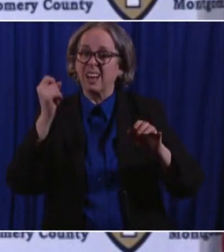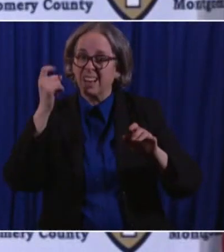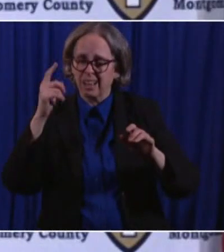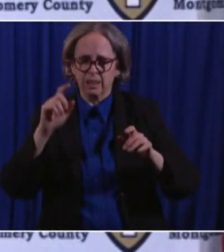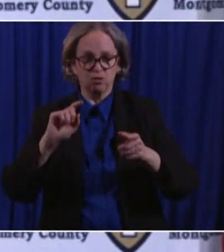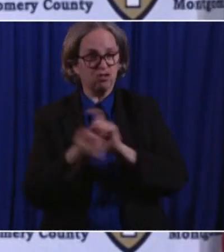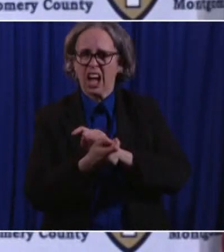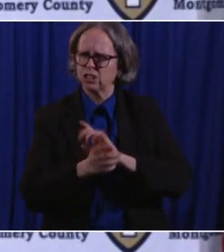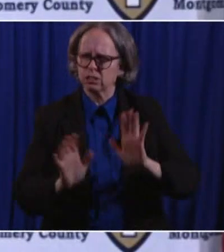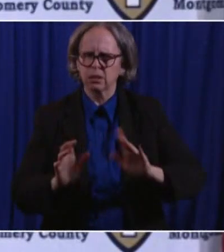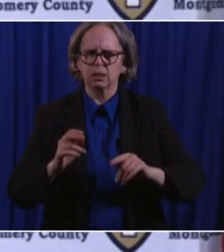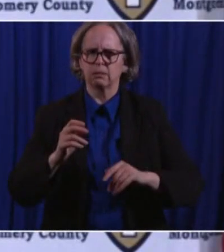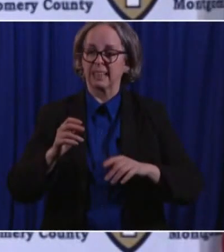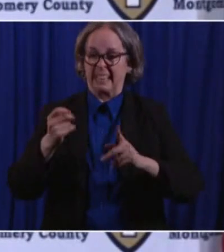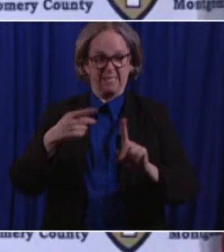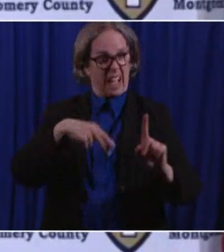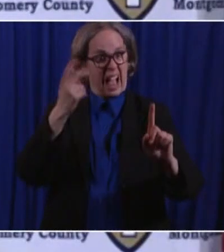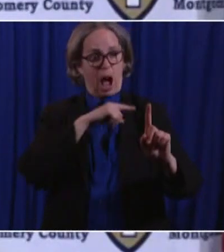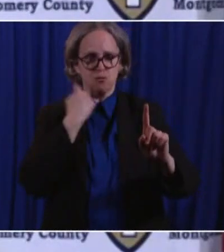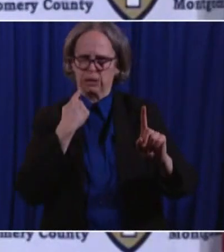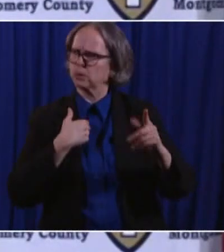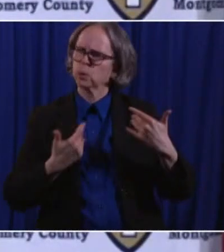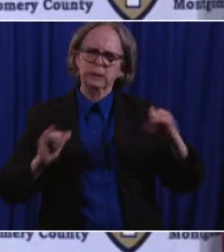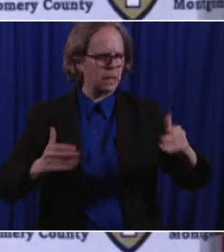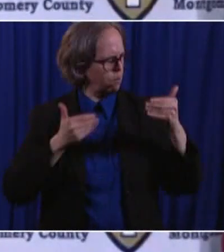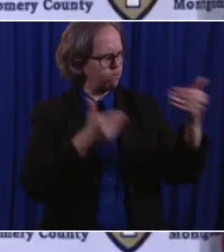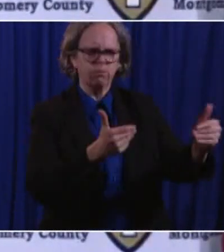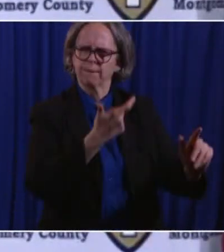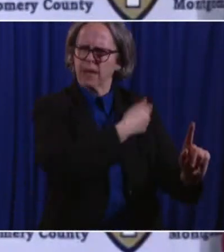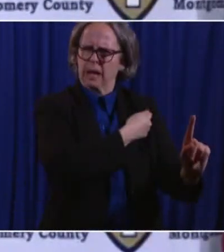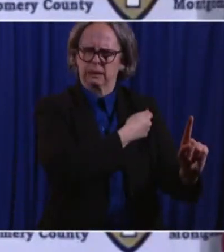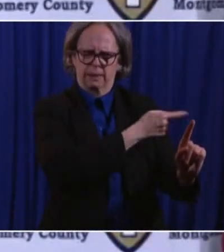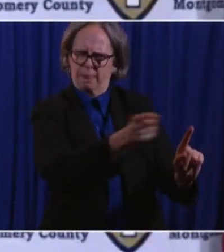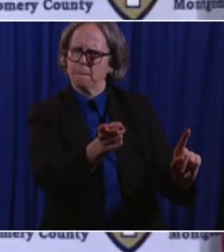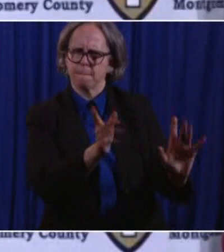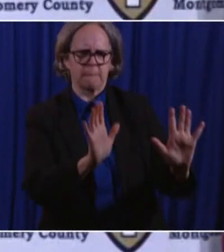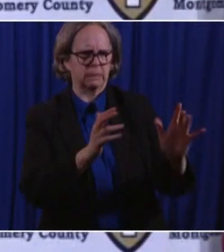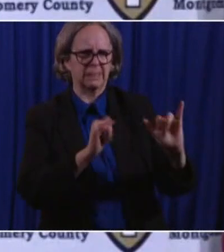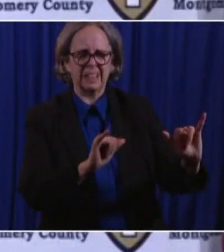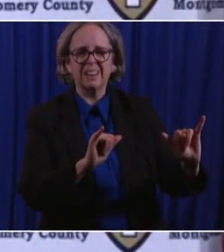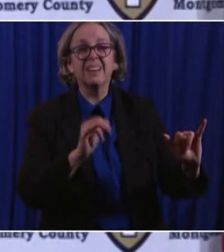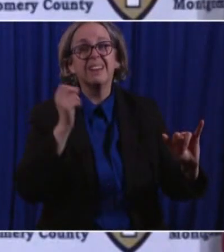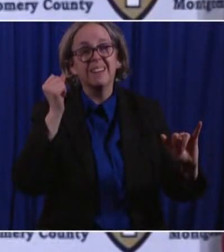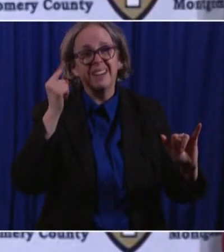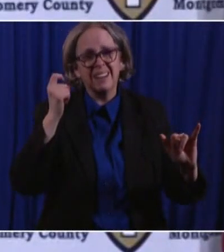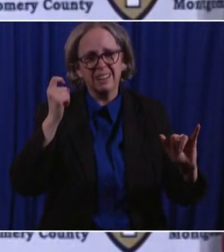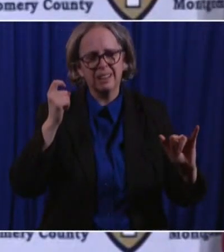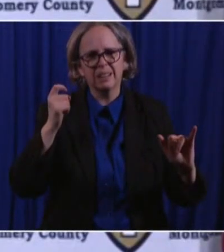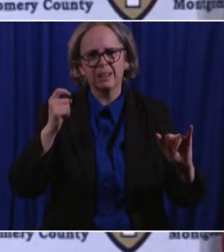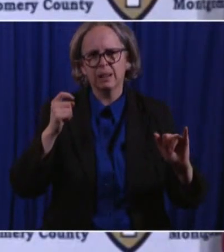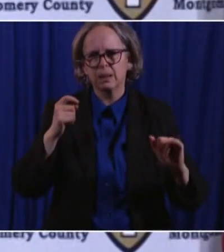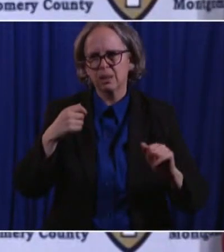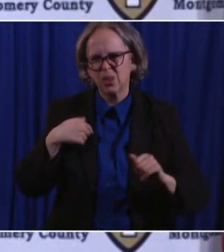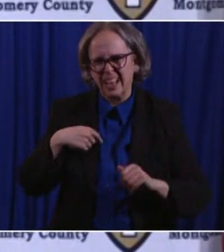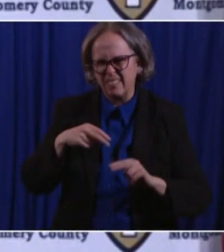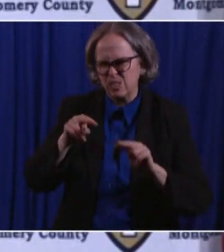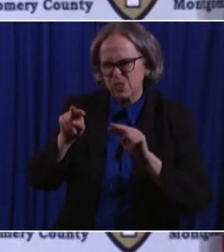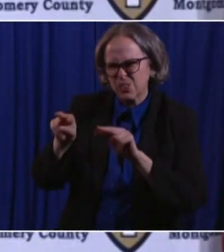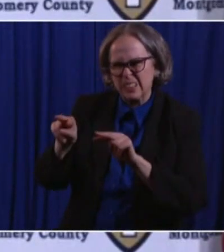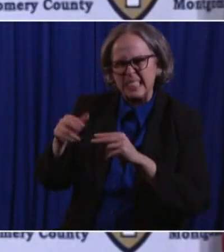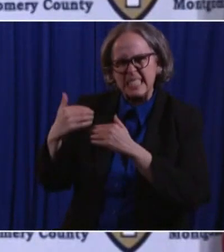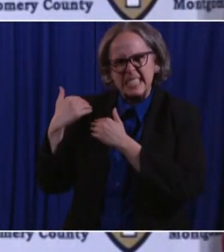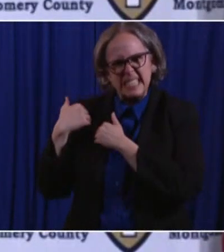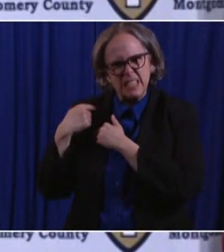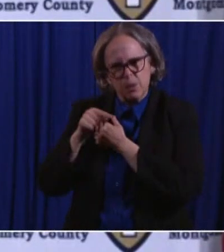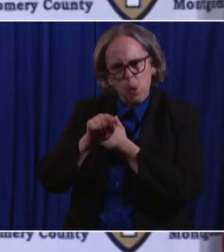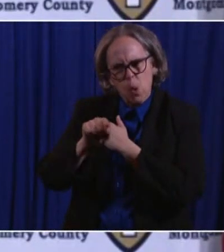everyone. But we have an obligation and an imperative, as you heard from what